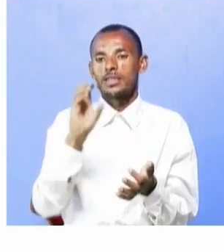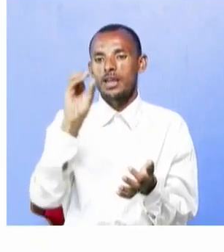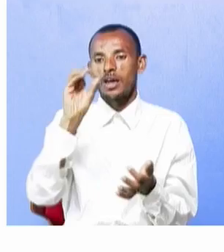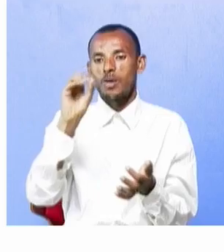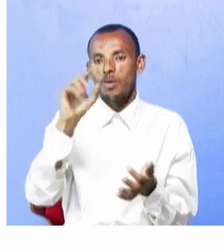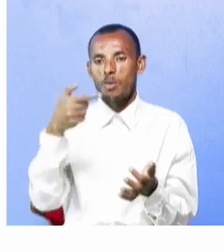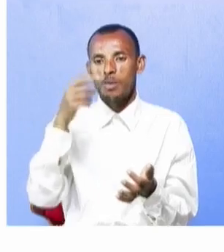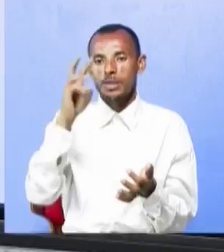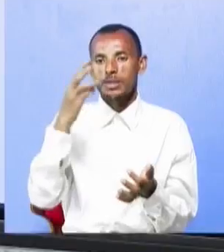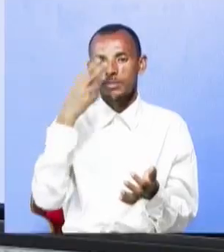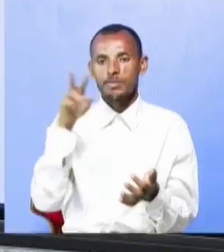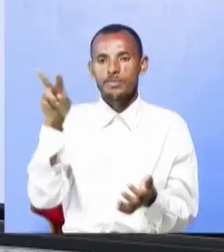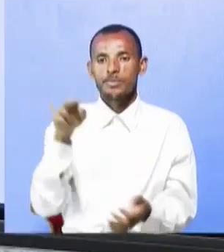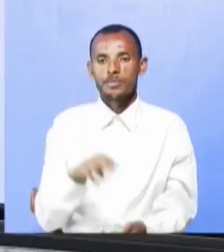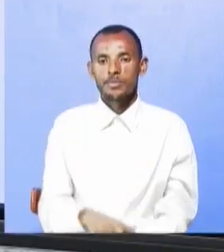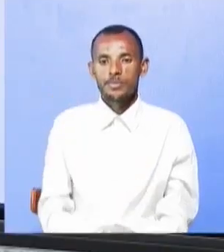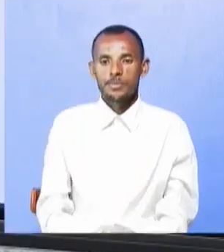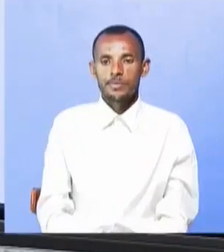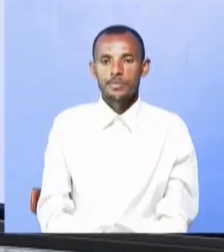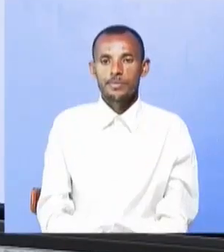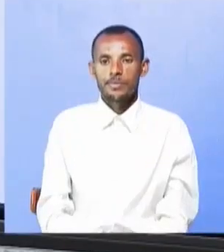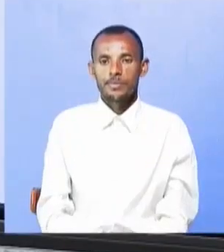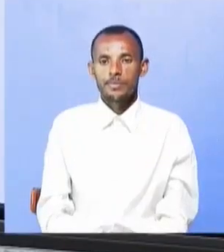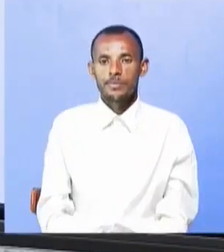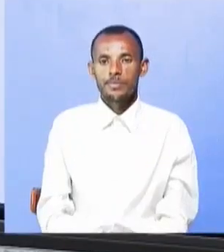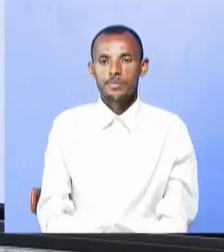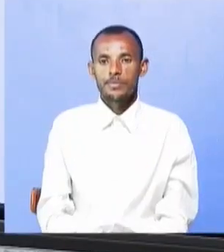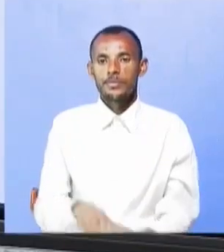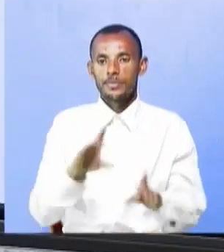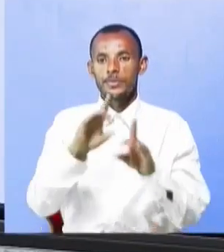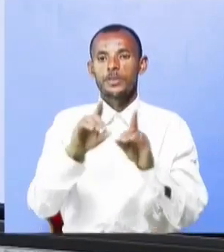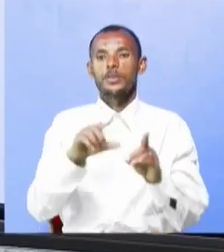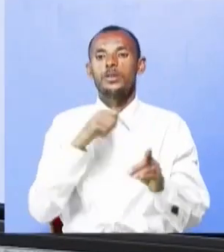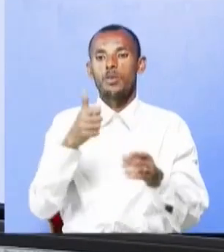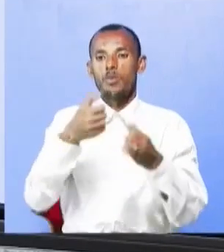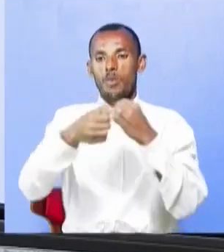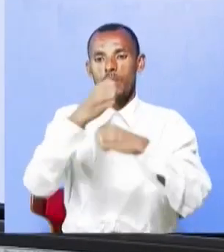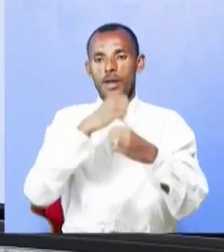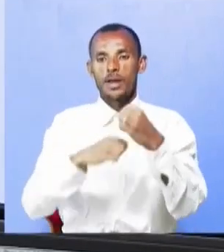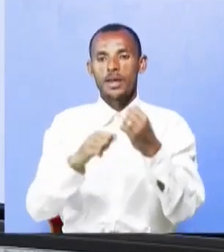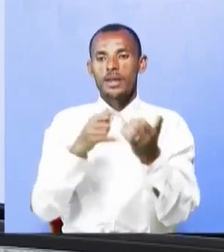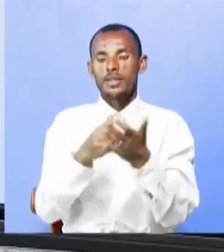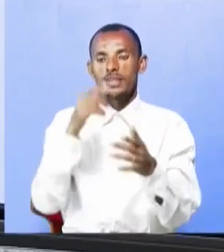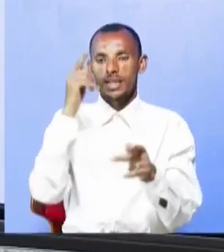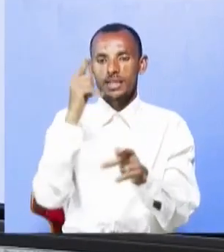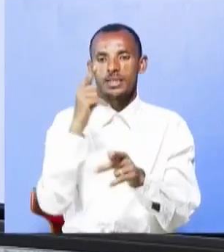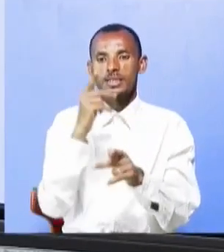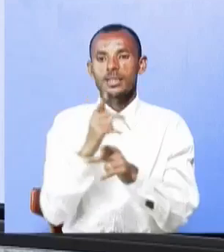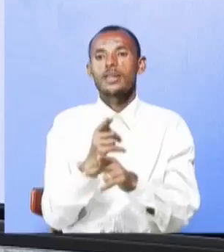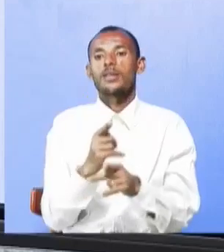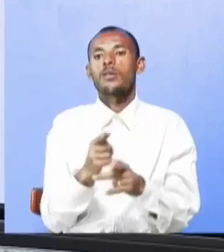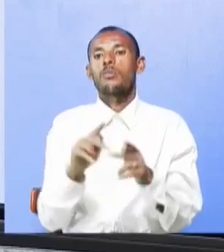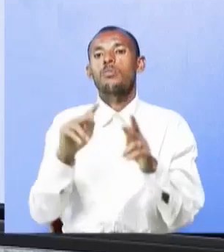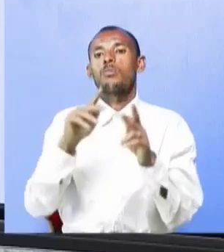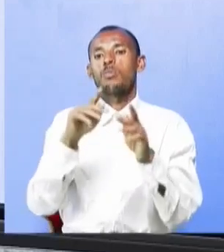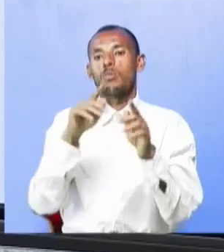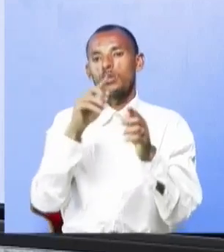0.6 probably may be here, okay? Don't worry about its exact position, but you have to make sure